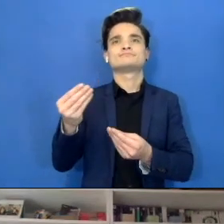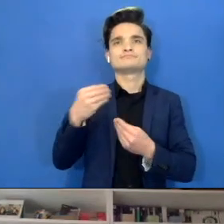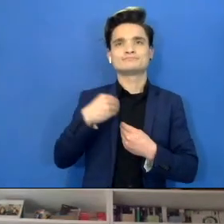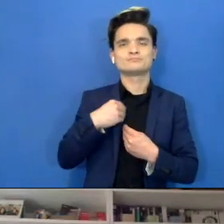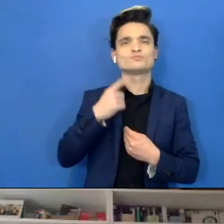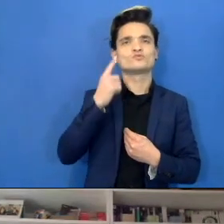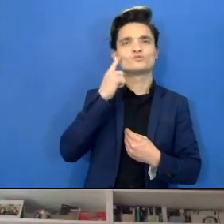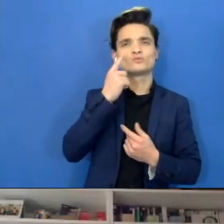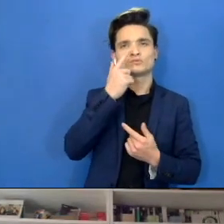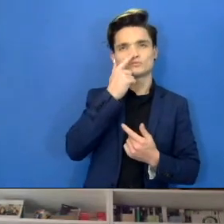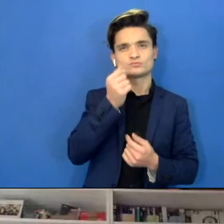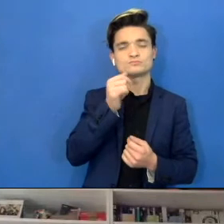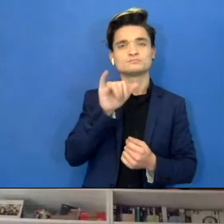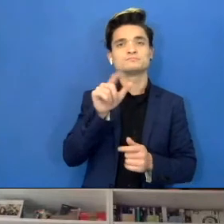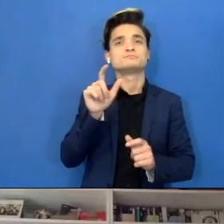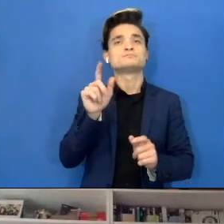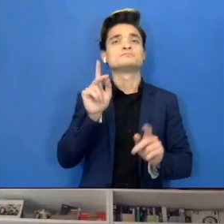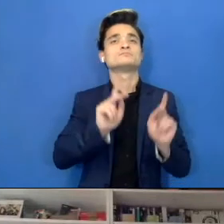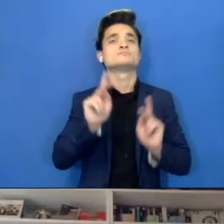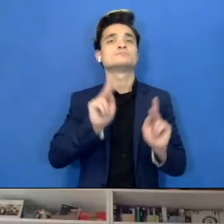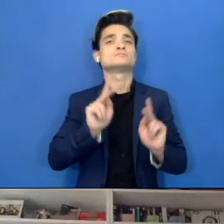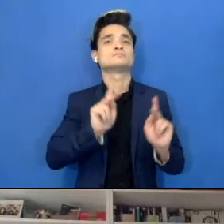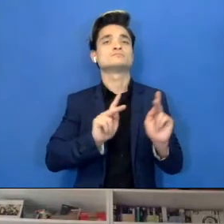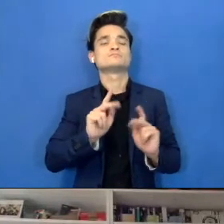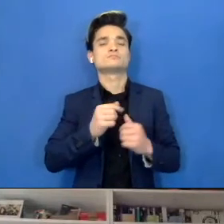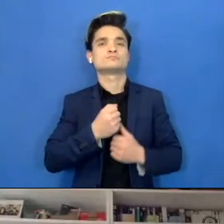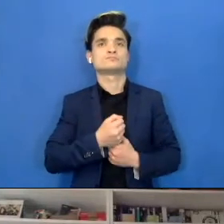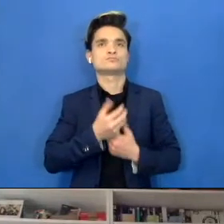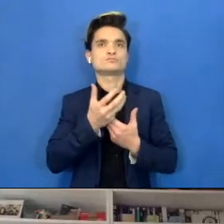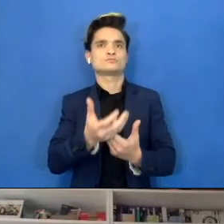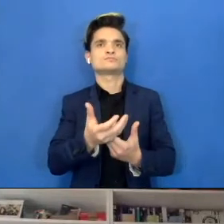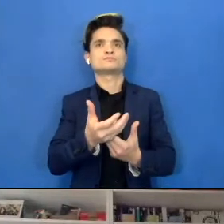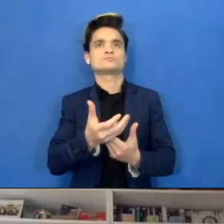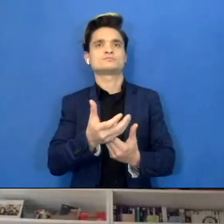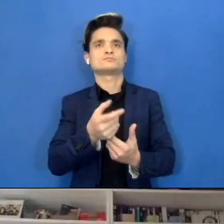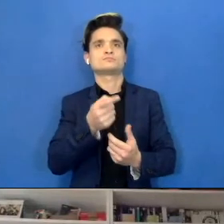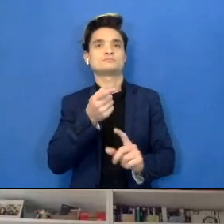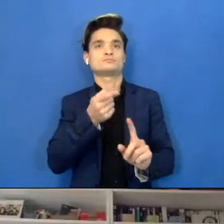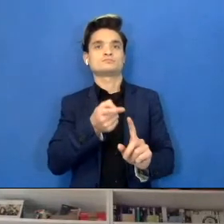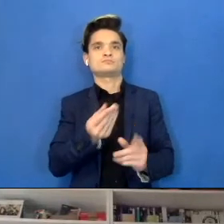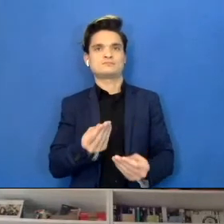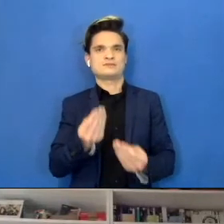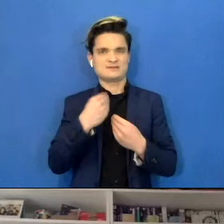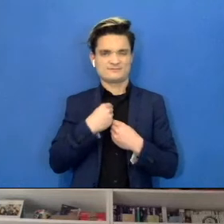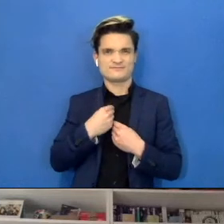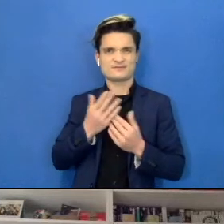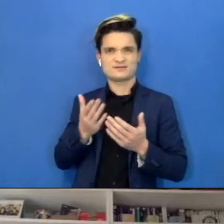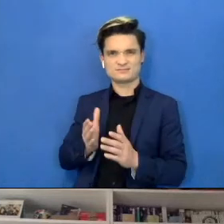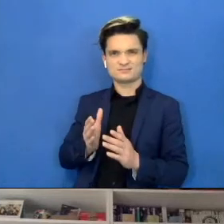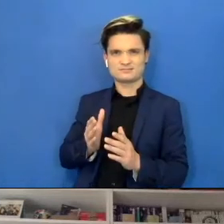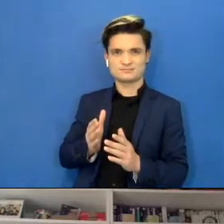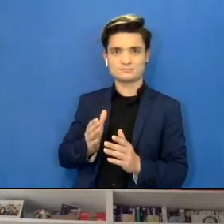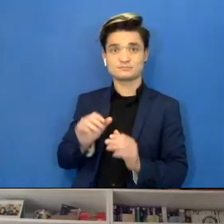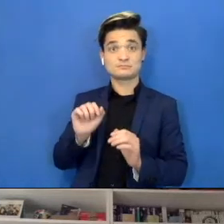the most. Because, well, you already gave it, and then yes, but I took it back. And I guess I just wanted to hear your